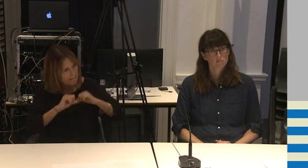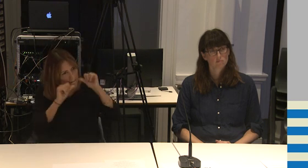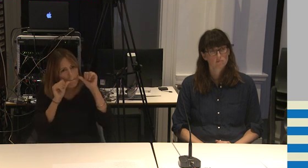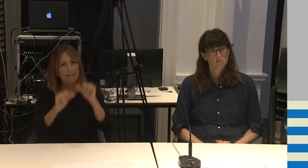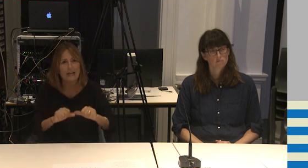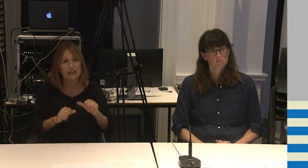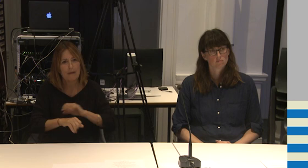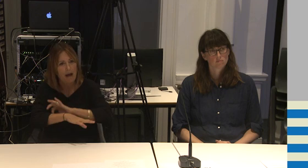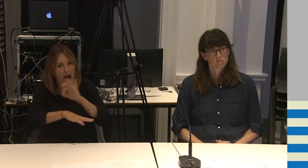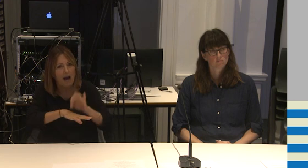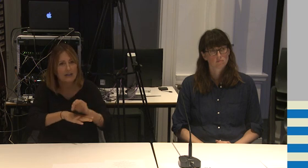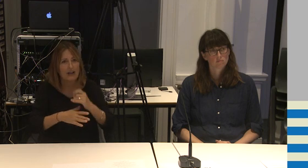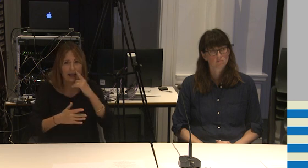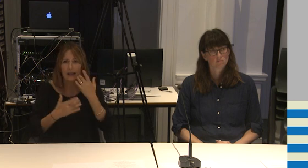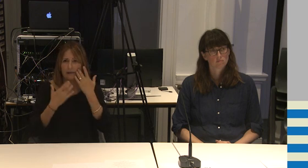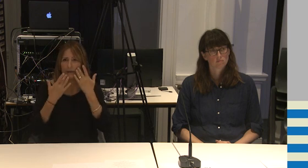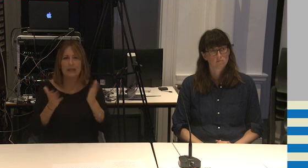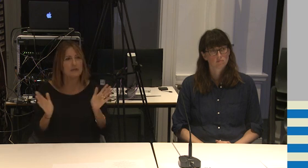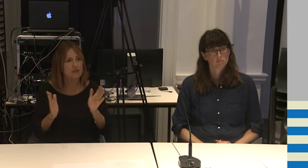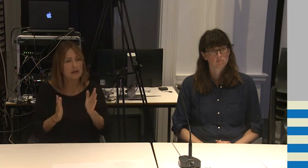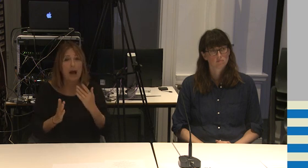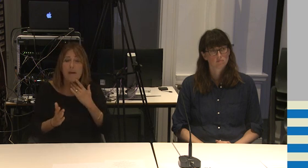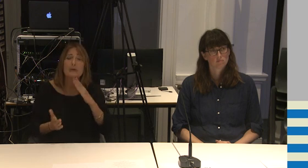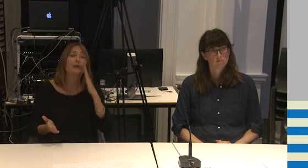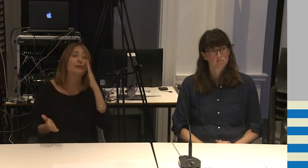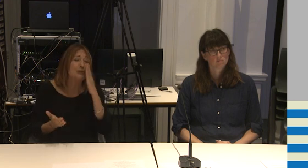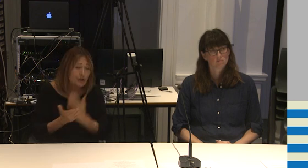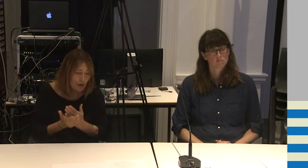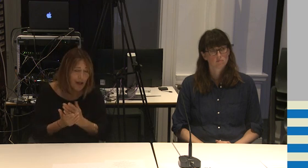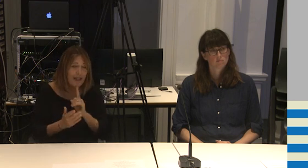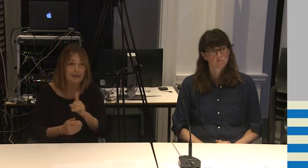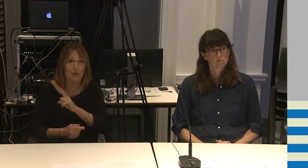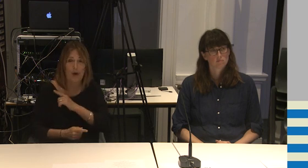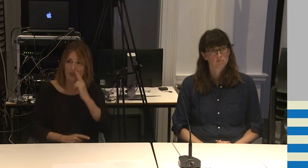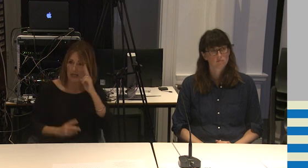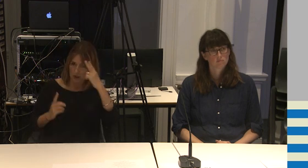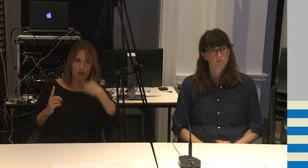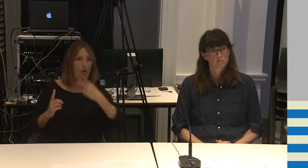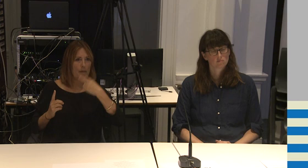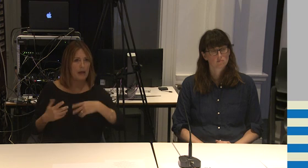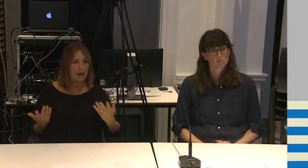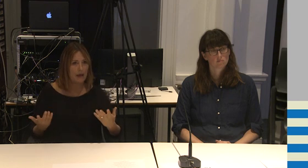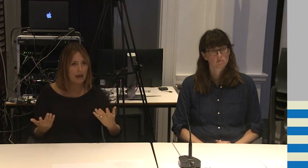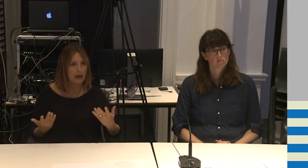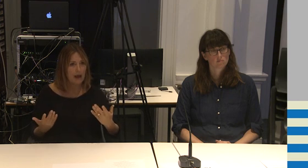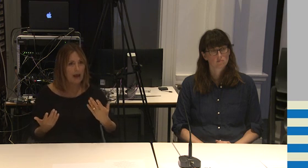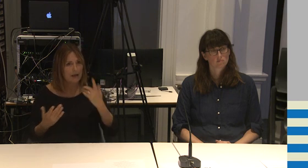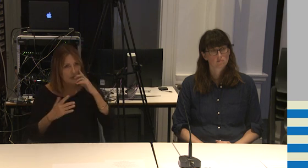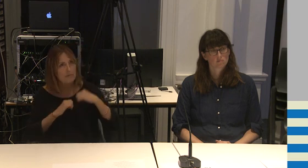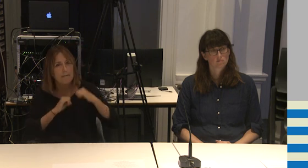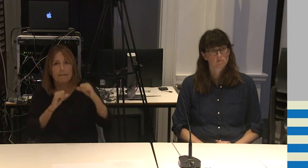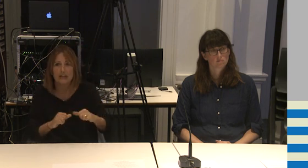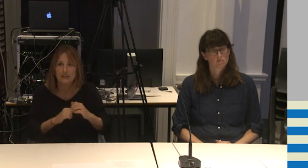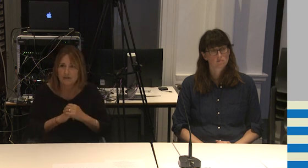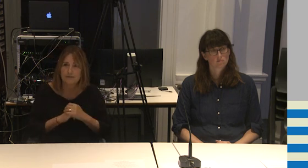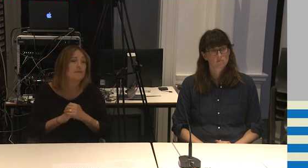about the subject. And I am convinced that that's what got me the place because it wasn't straightforward.